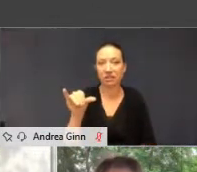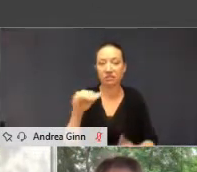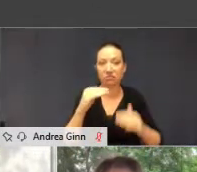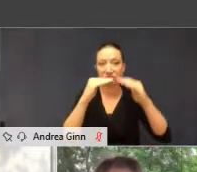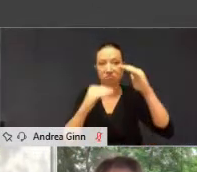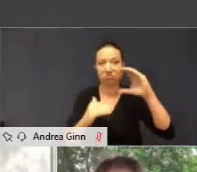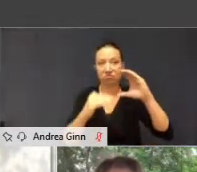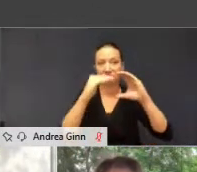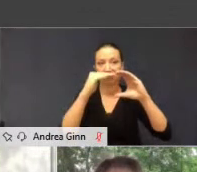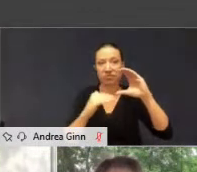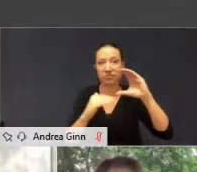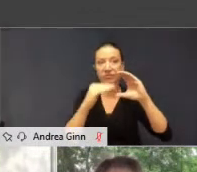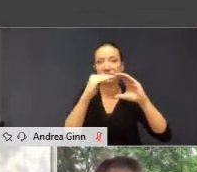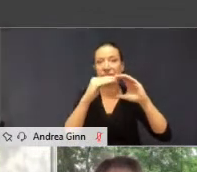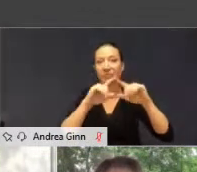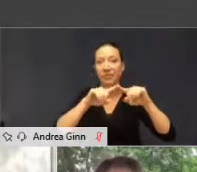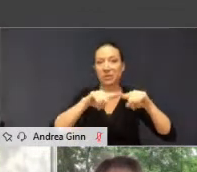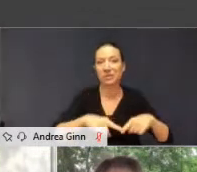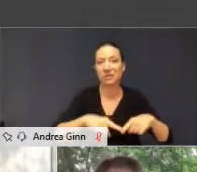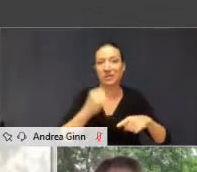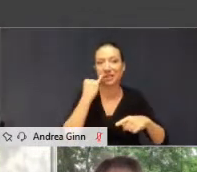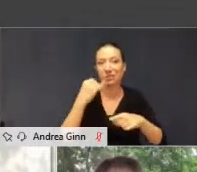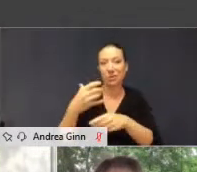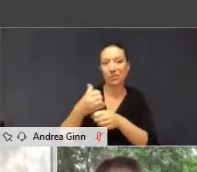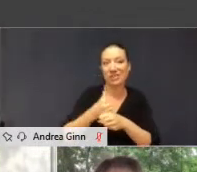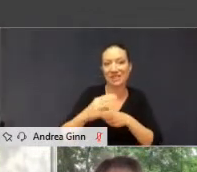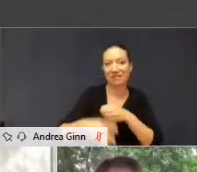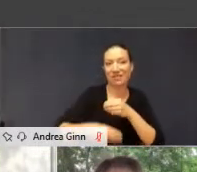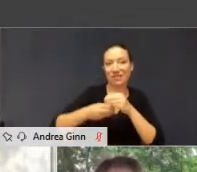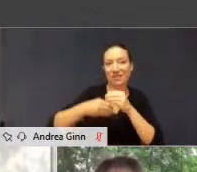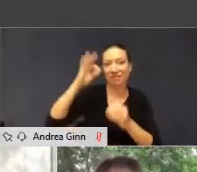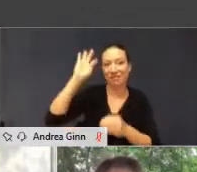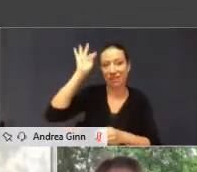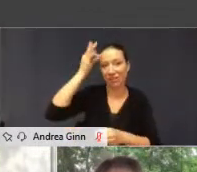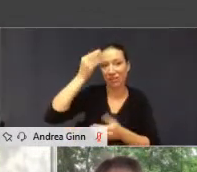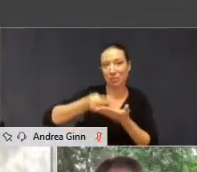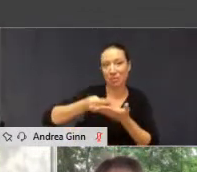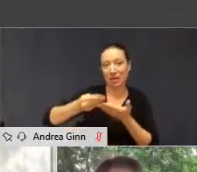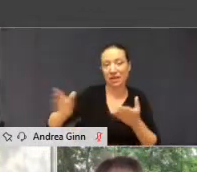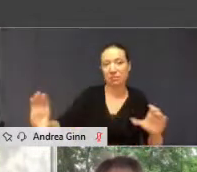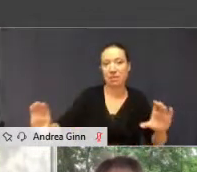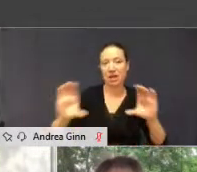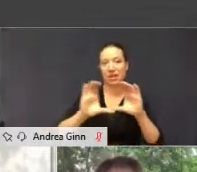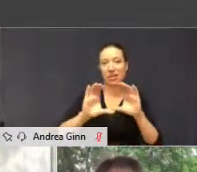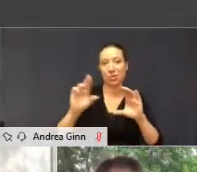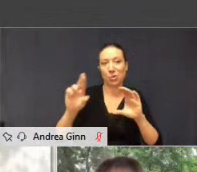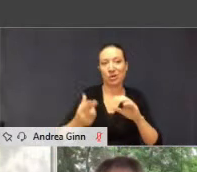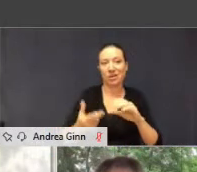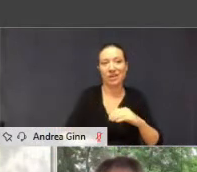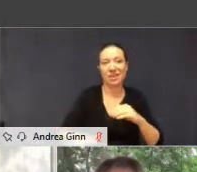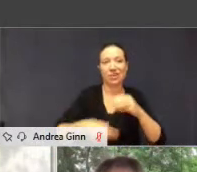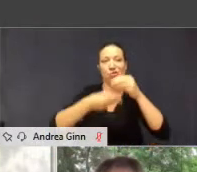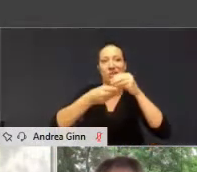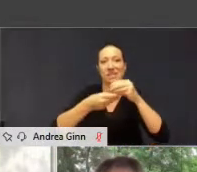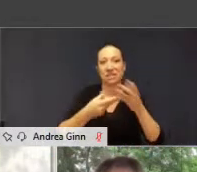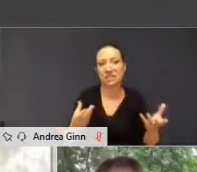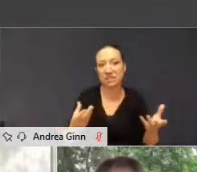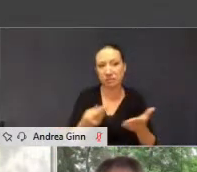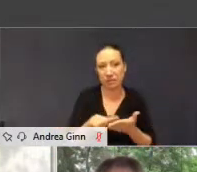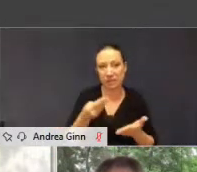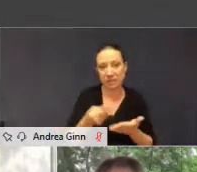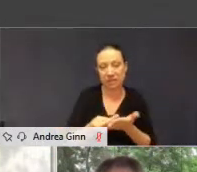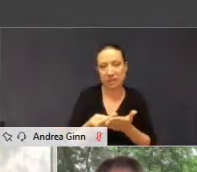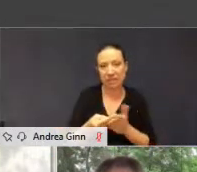range is based on whether or not we get an additional federal match or increased FMAP in the first 6 months of